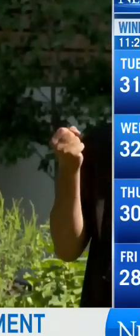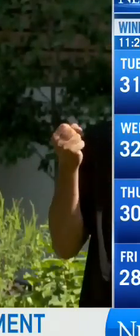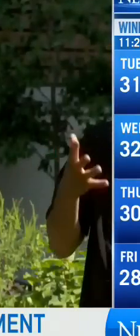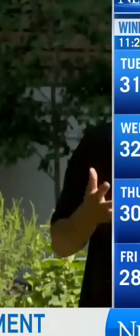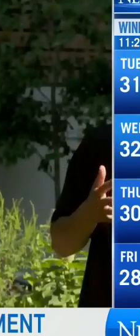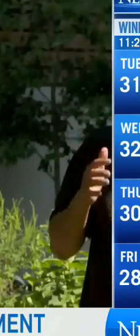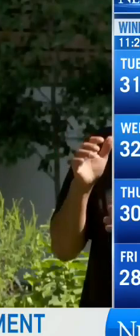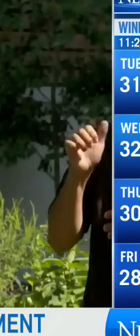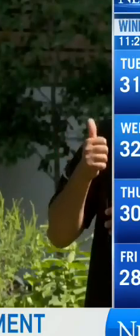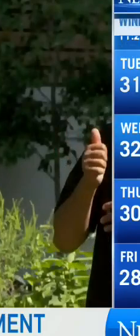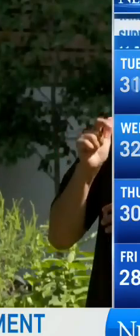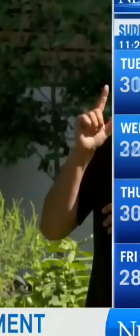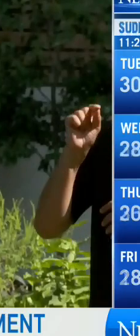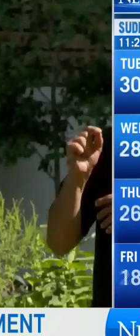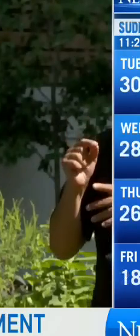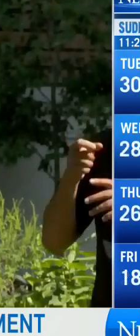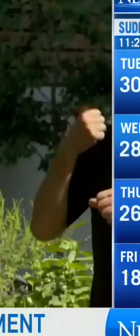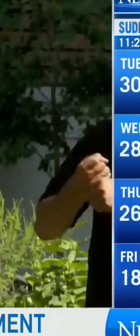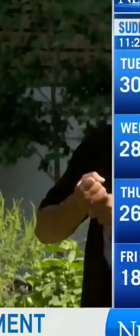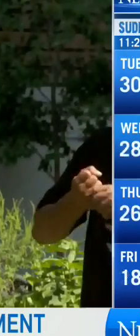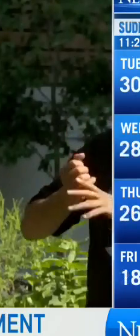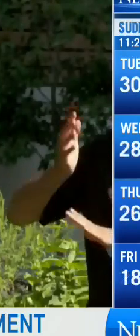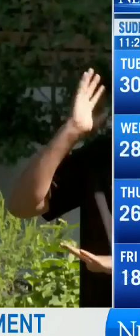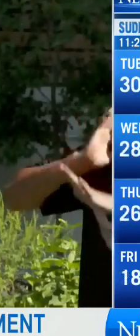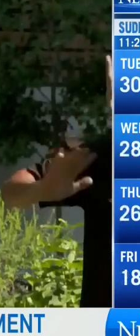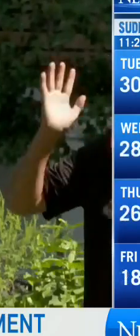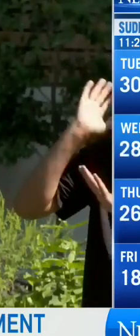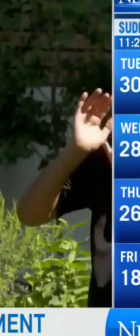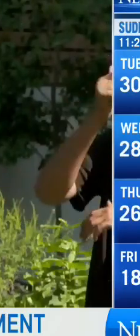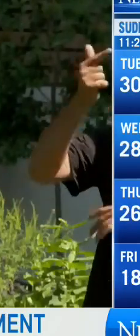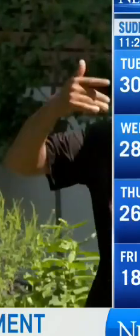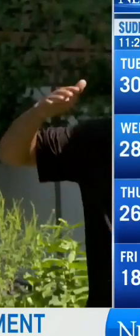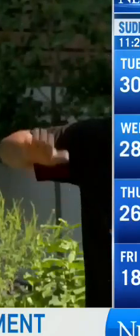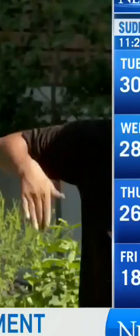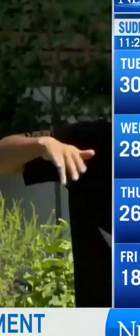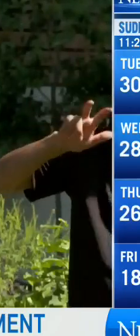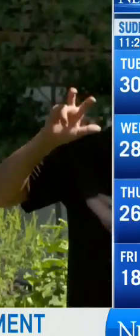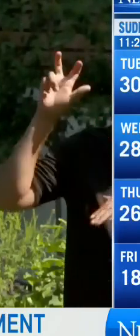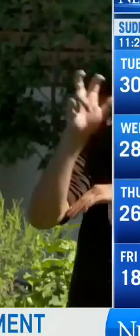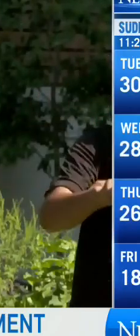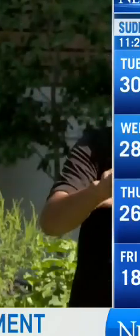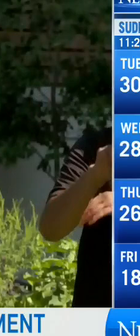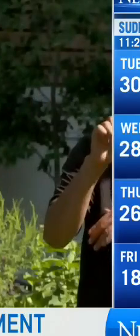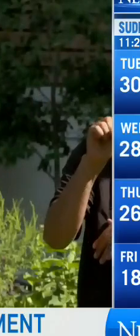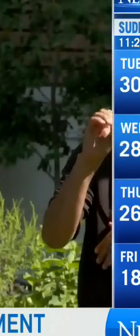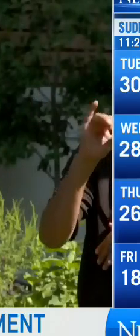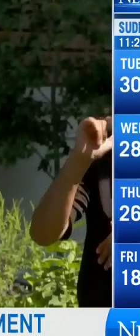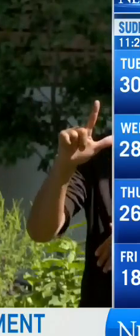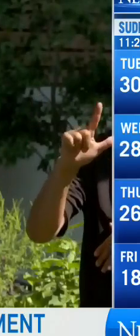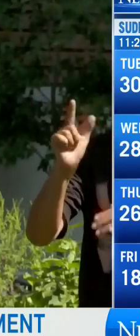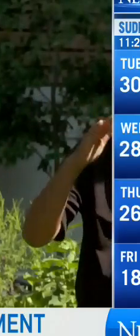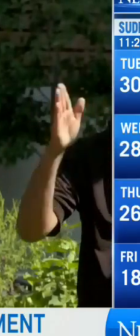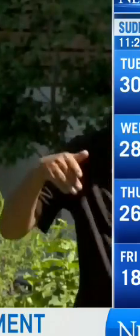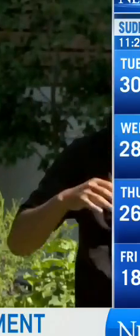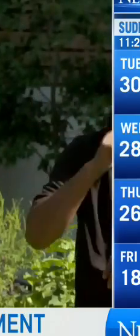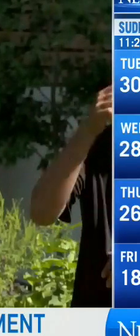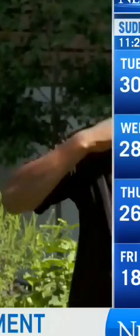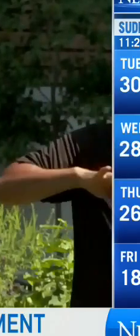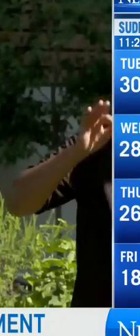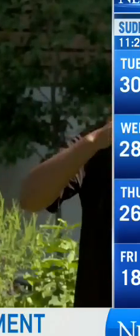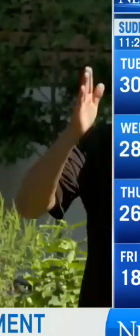since the government has invested properly in social housing, not-for-profit housing, cooperative